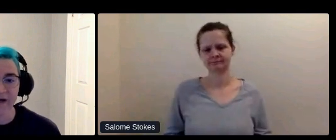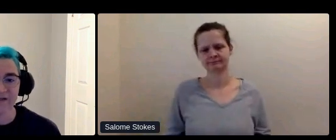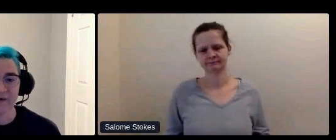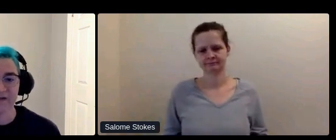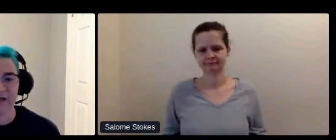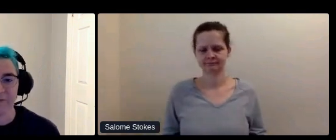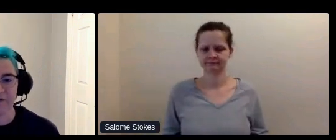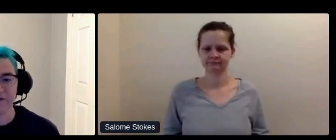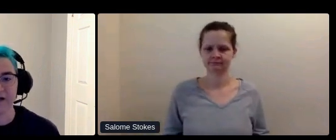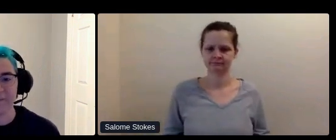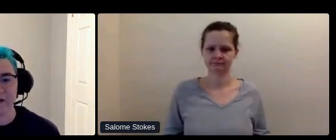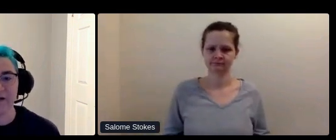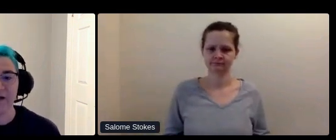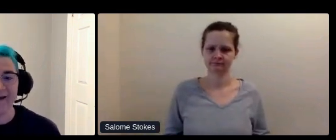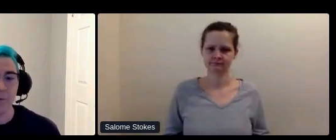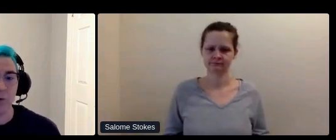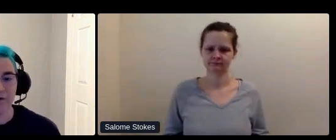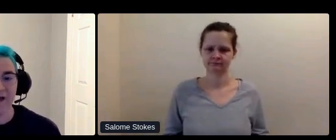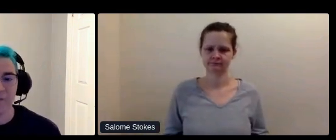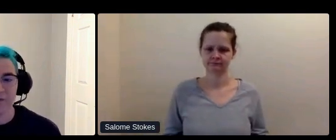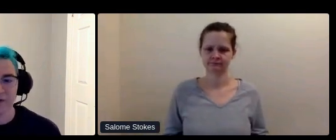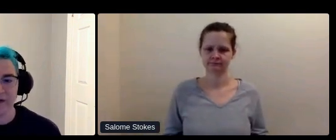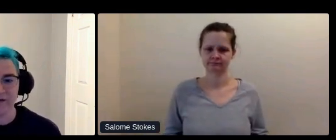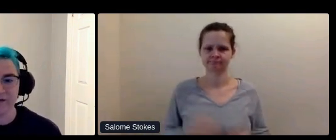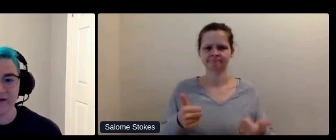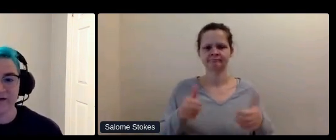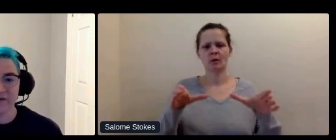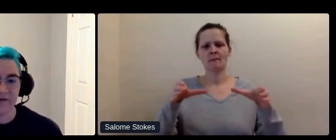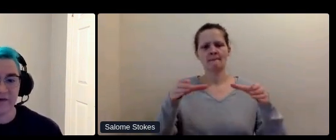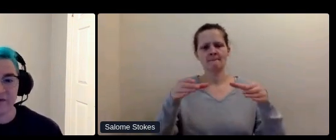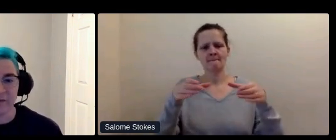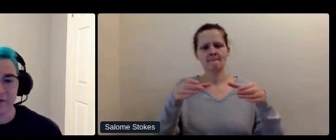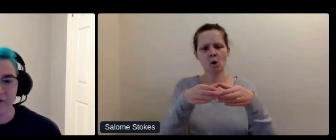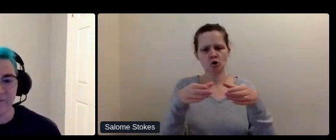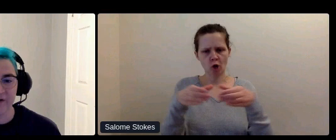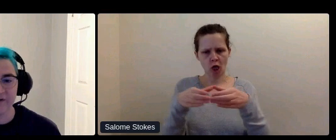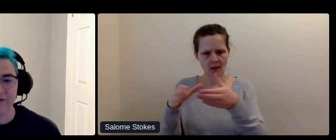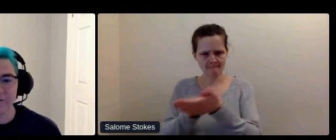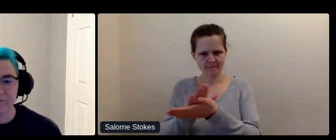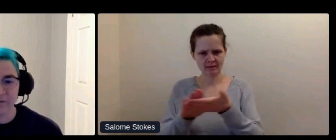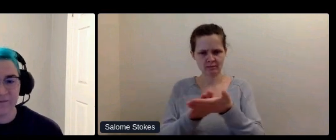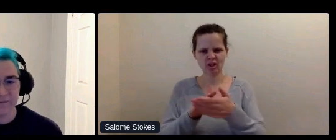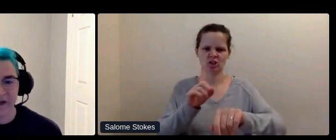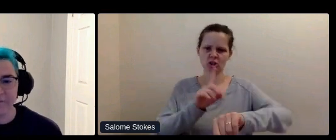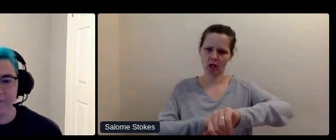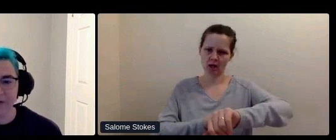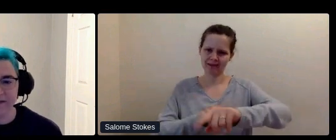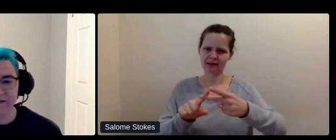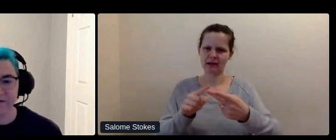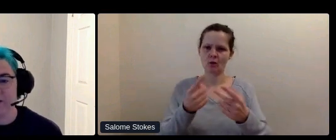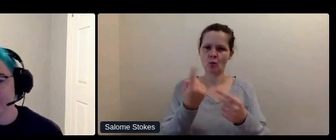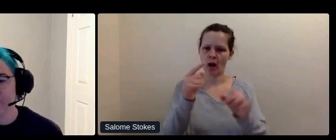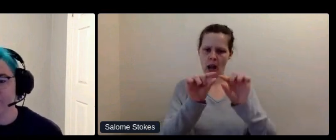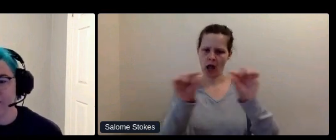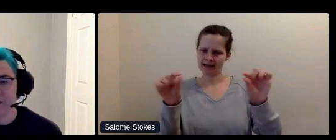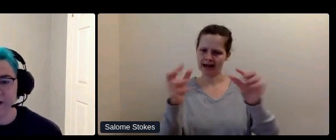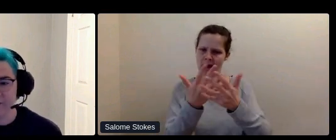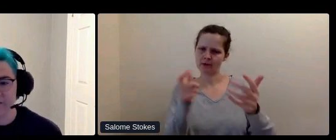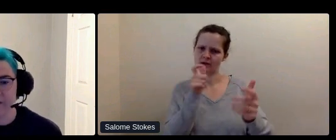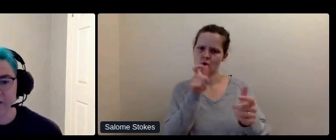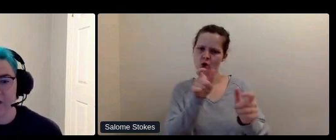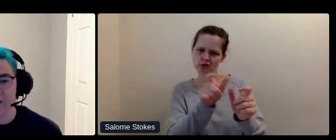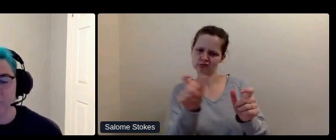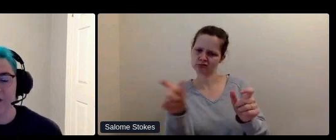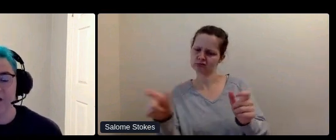modular aspects came with the timing and word count per line. So even though a program could do rough line breaks and rough line